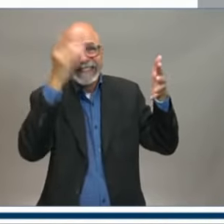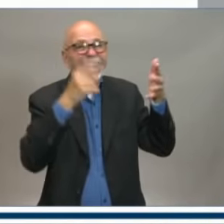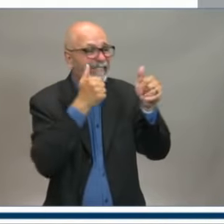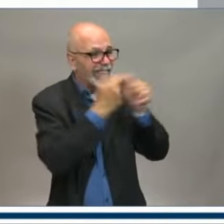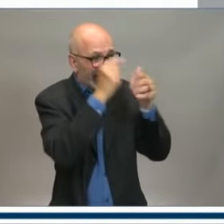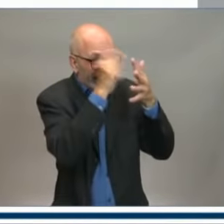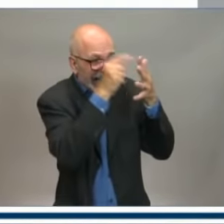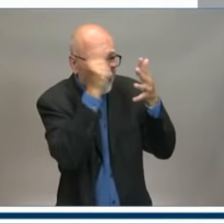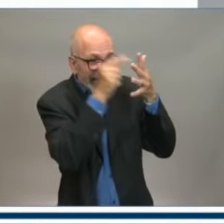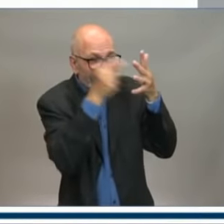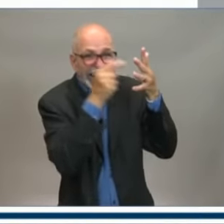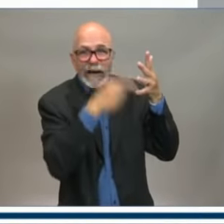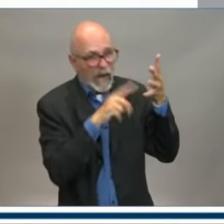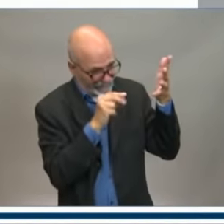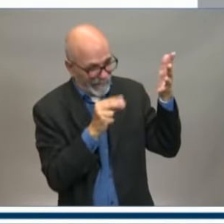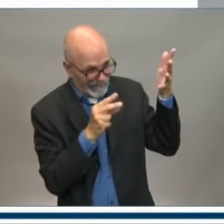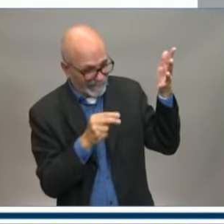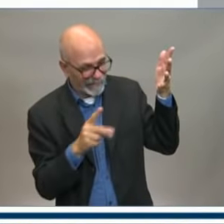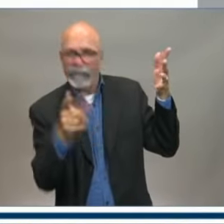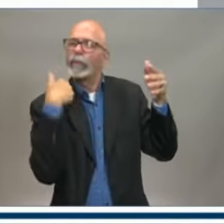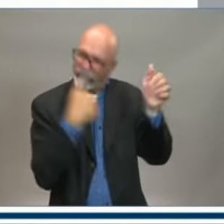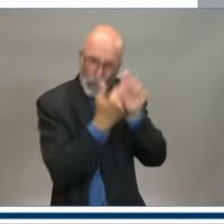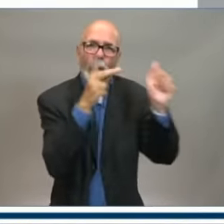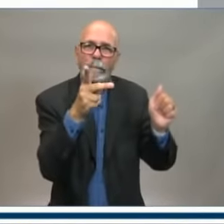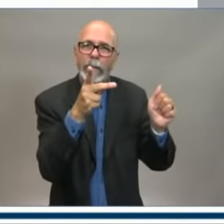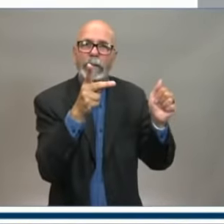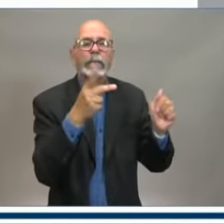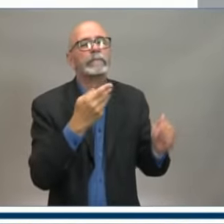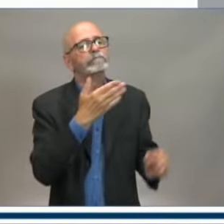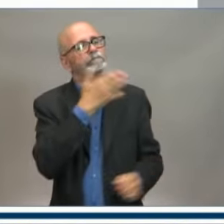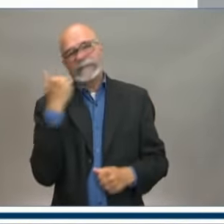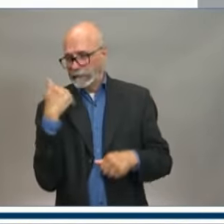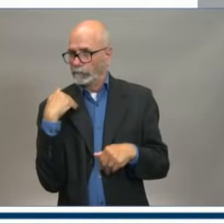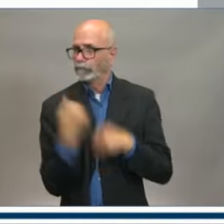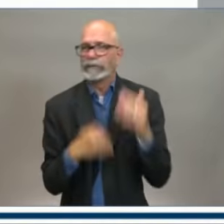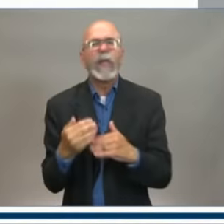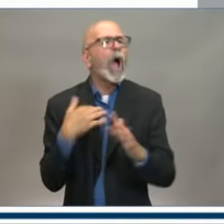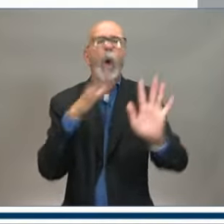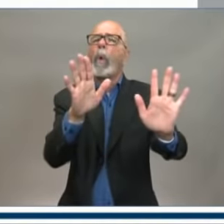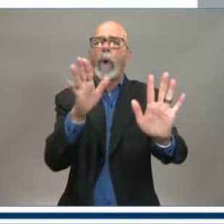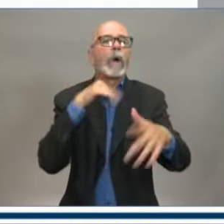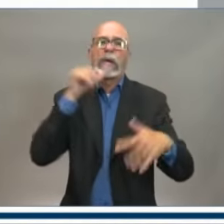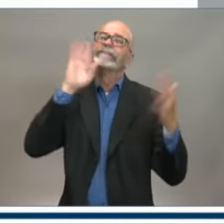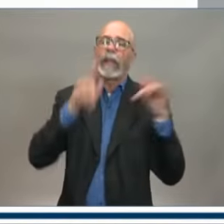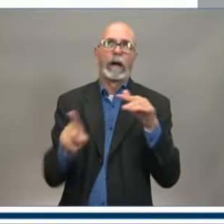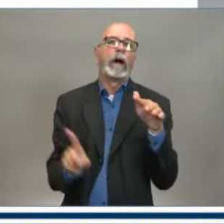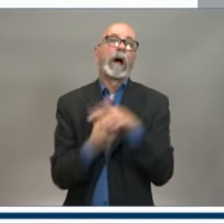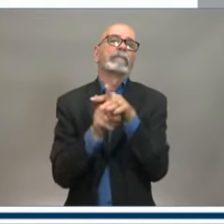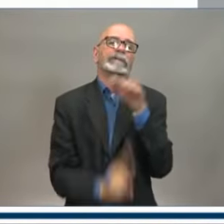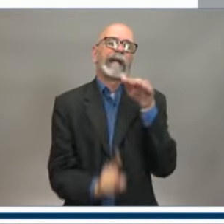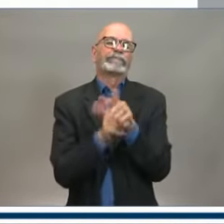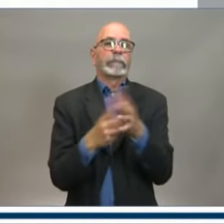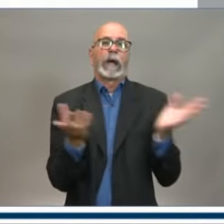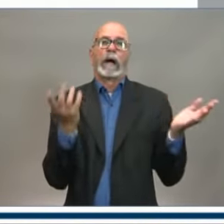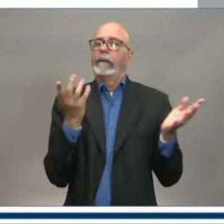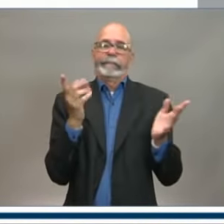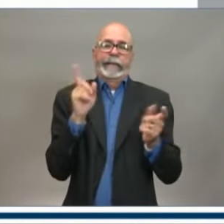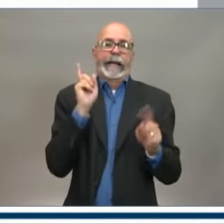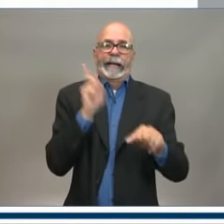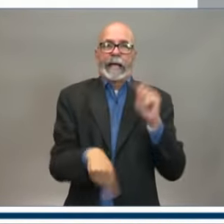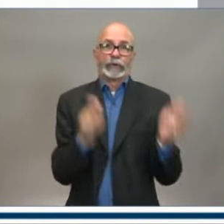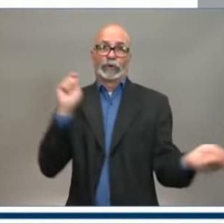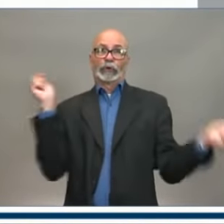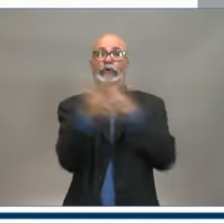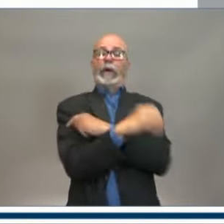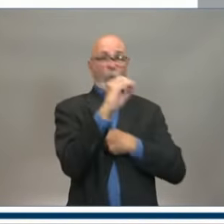quickly, fully expecting we're going to have some sporadic cases as we move forward. Again, this is not about having no COVID. It's